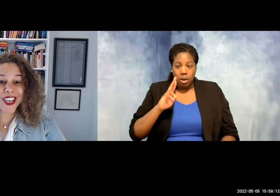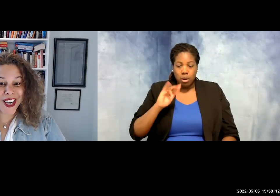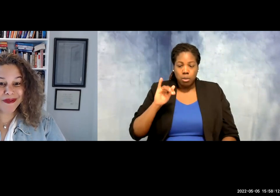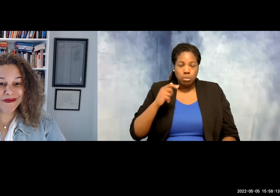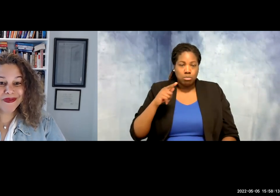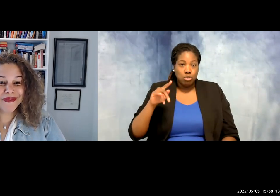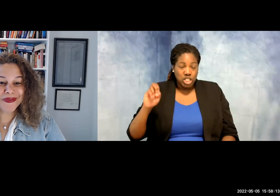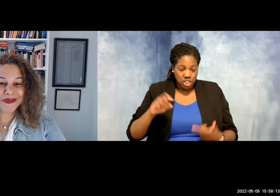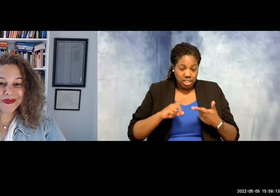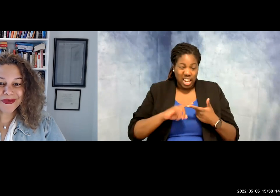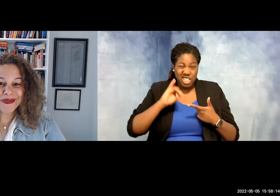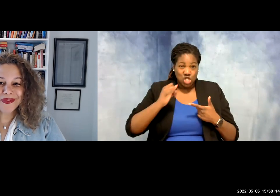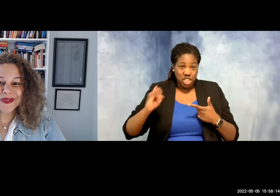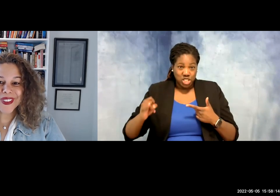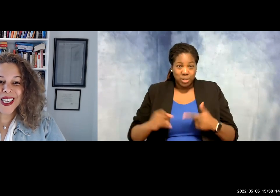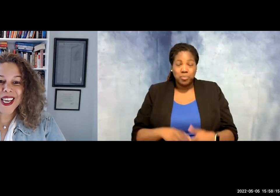introduce JJ.